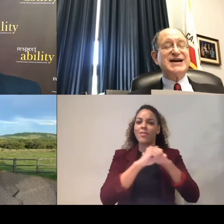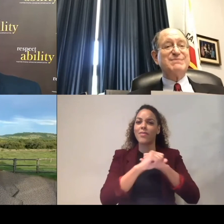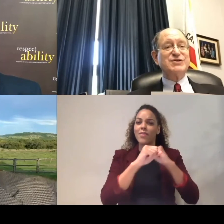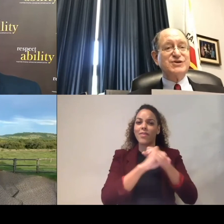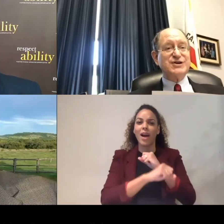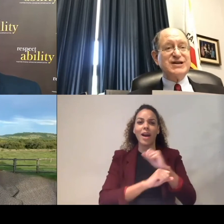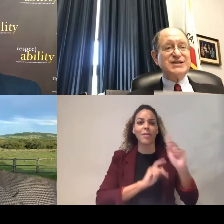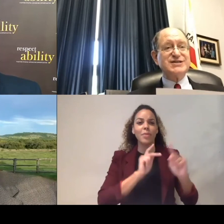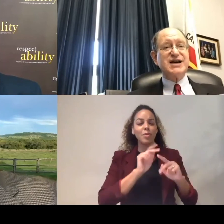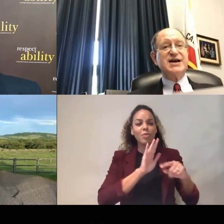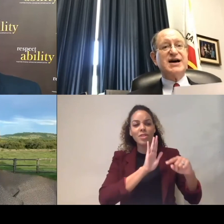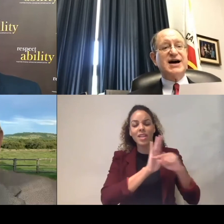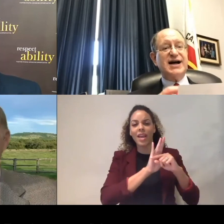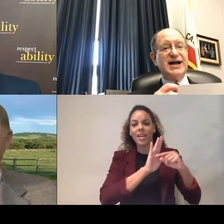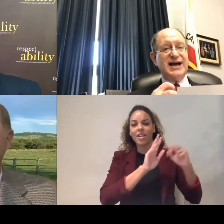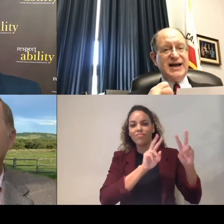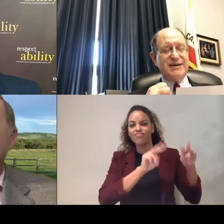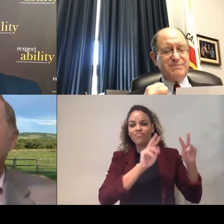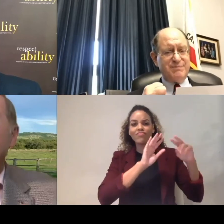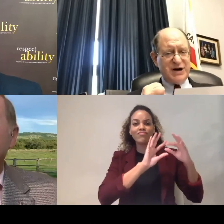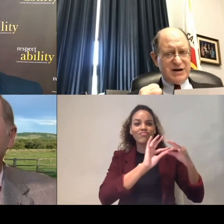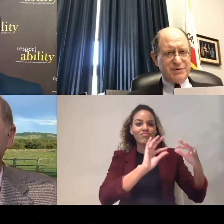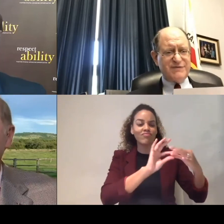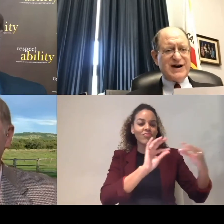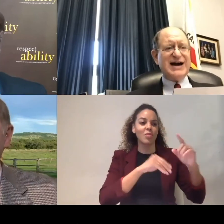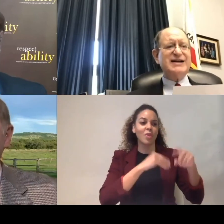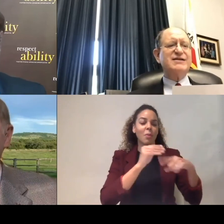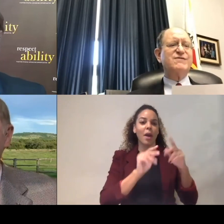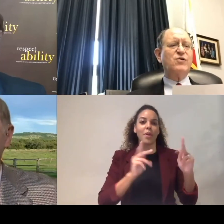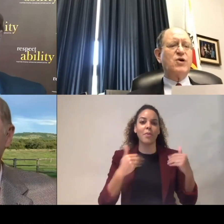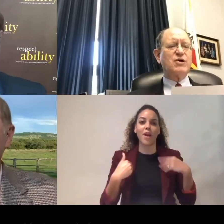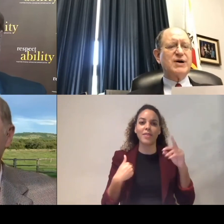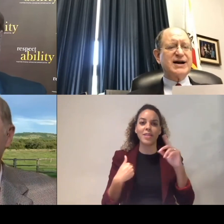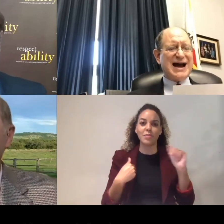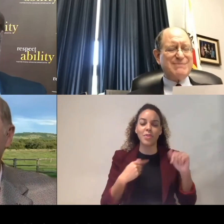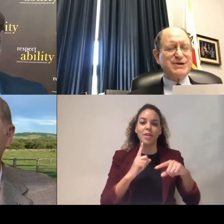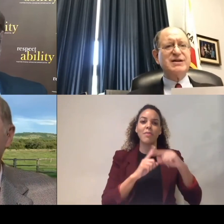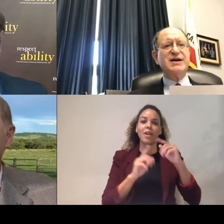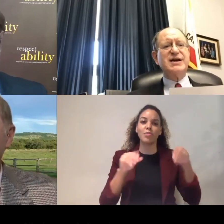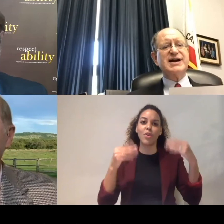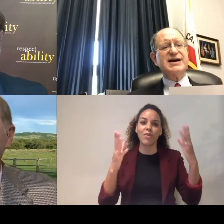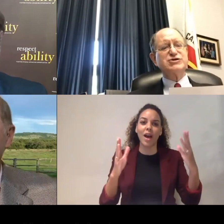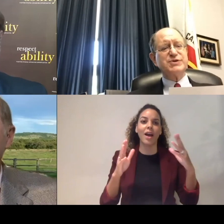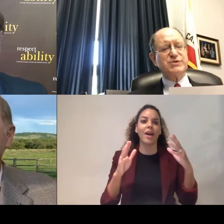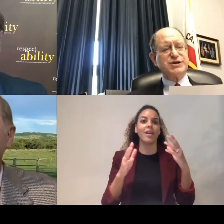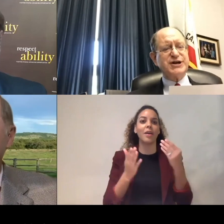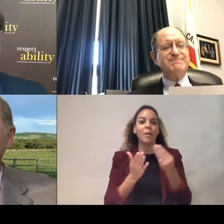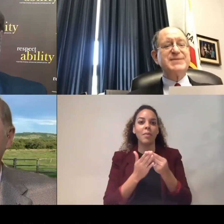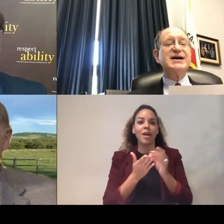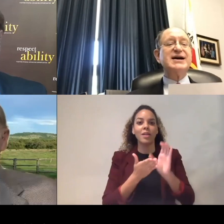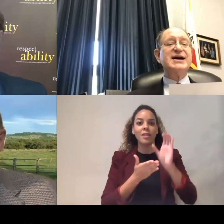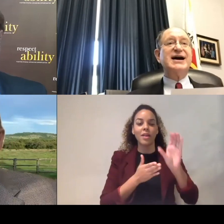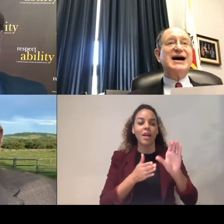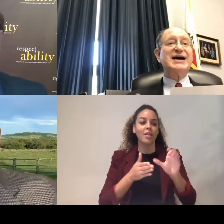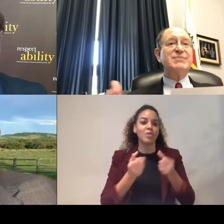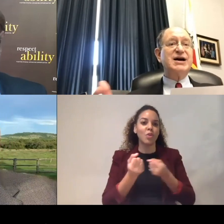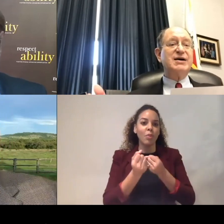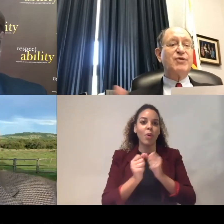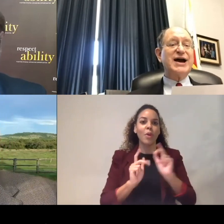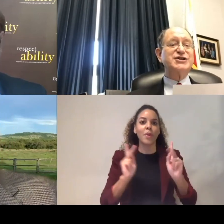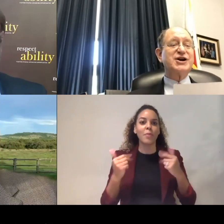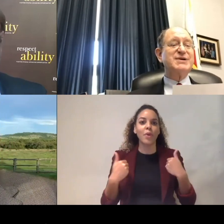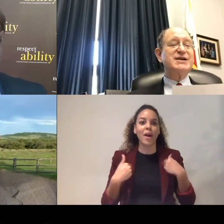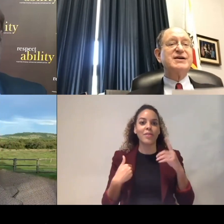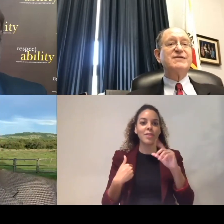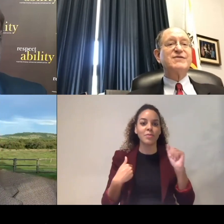advance opportunities, and provide for capital and entrepreneurship. I'm